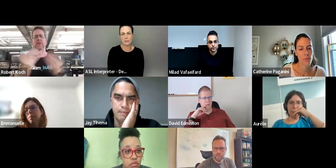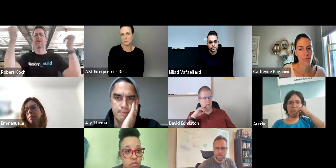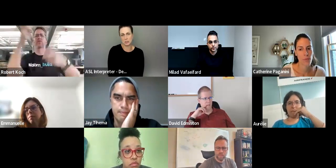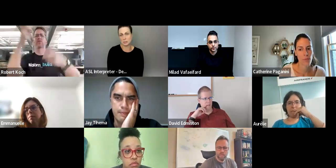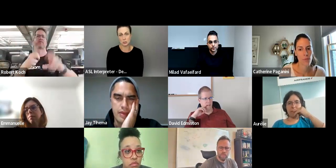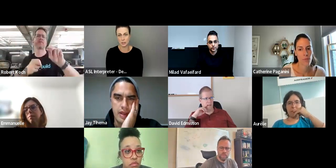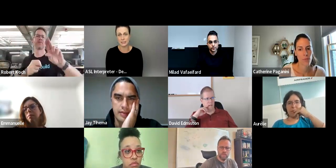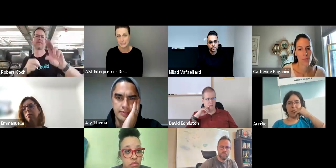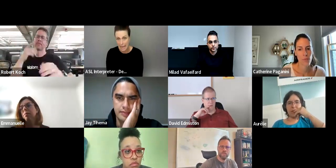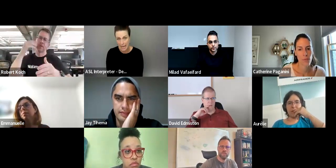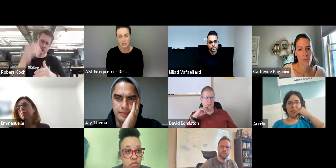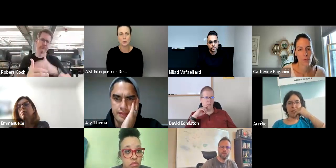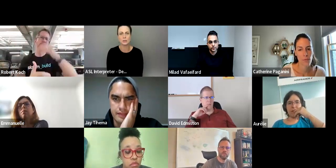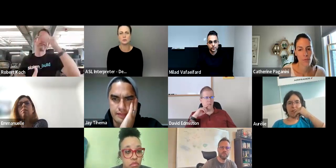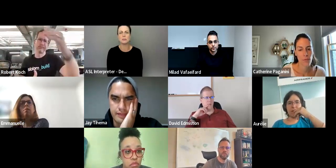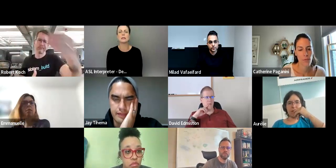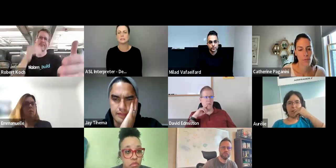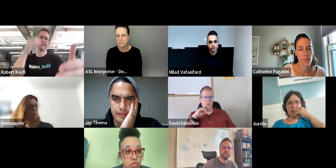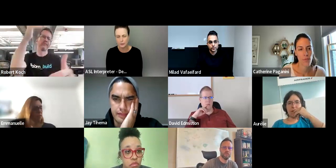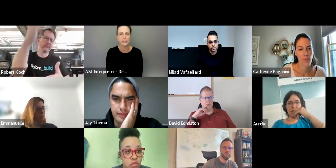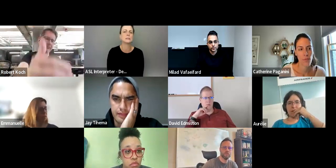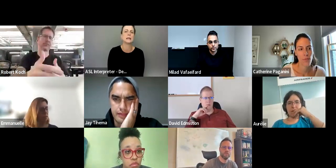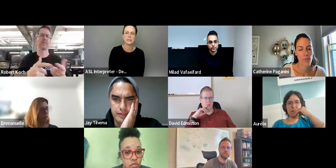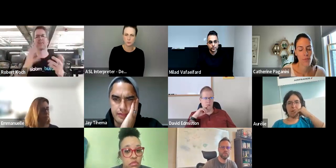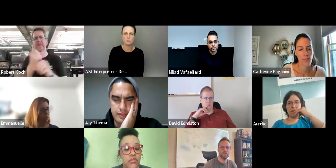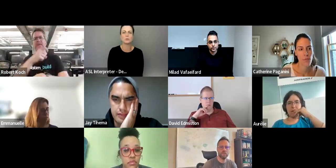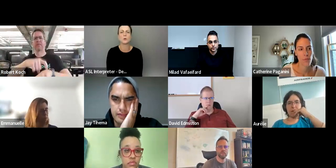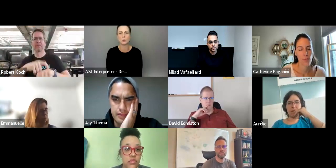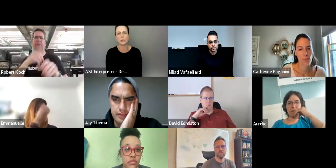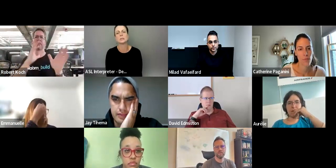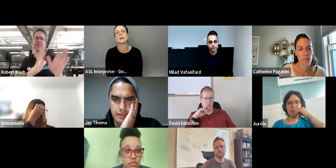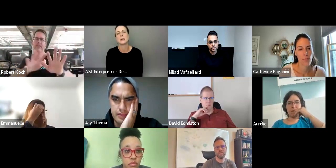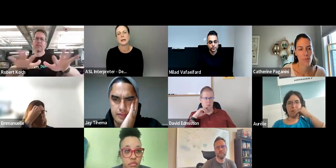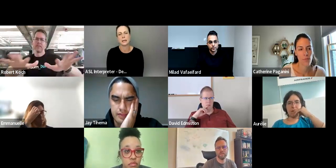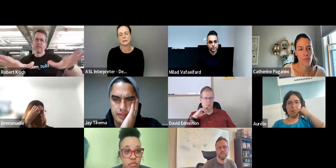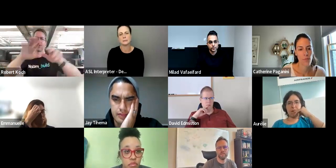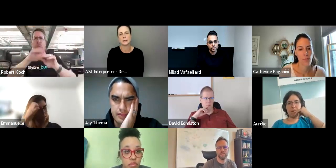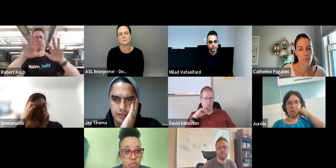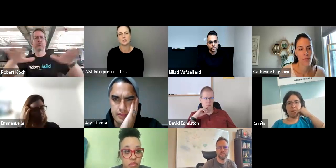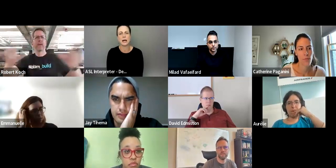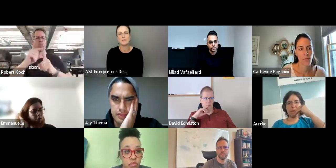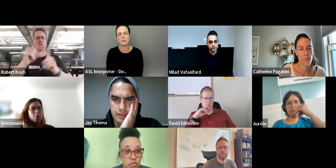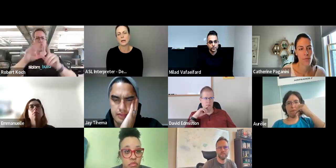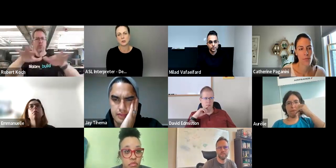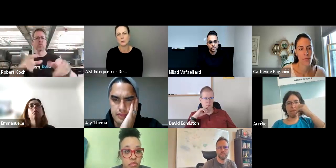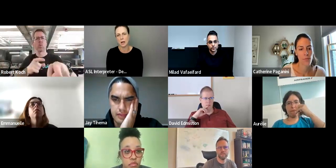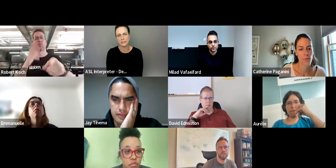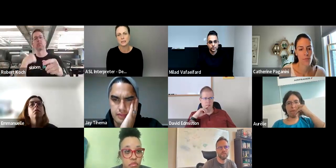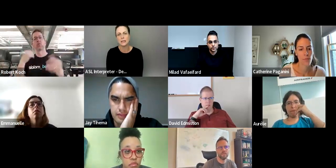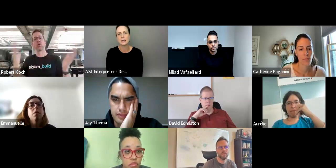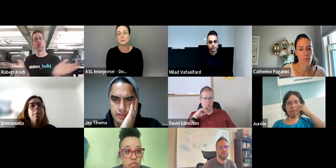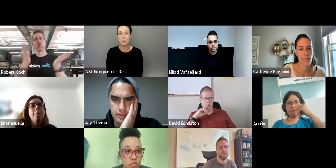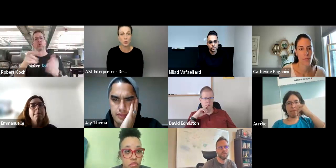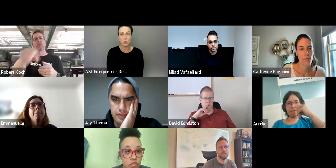fast and make a bunch of decisions on it today. I just want you to be considering it as we move forward, and just have that in the back of your